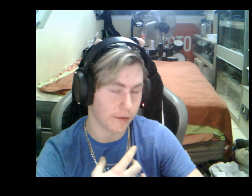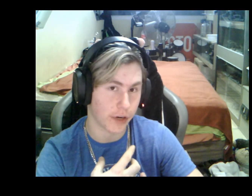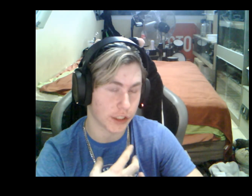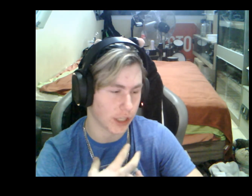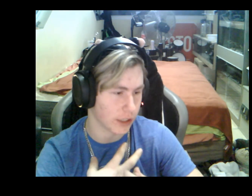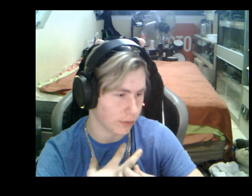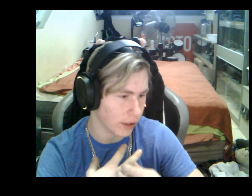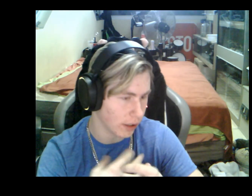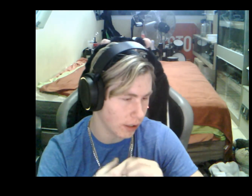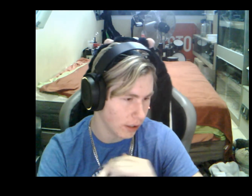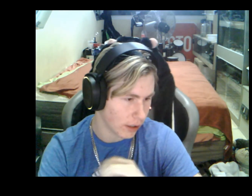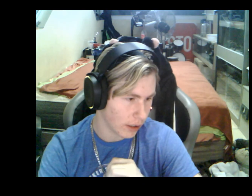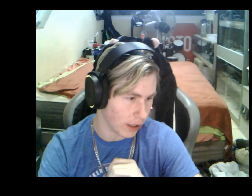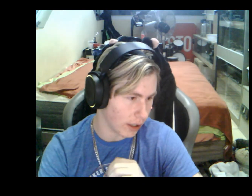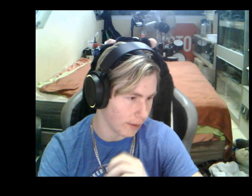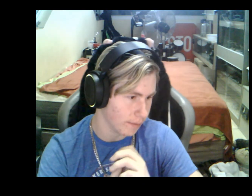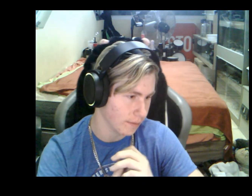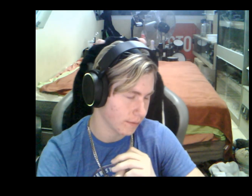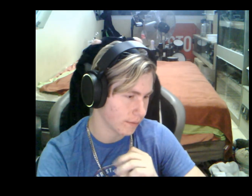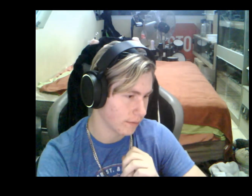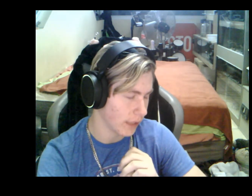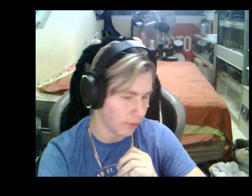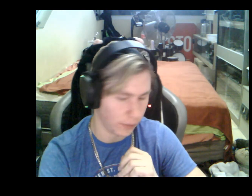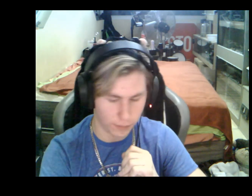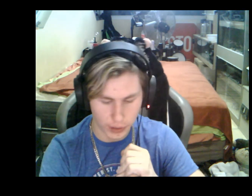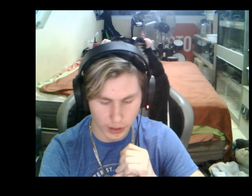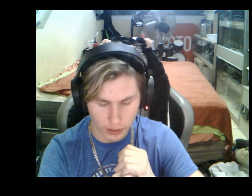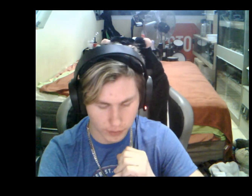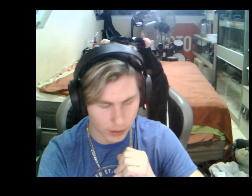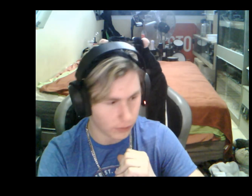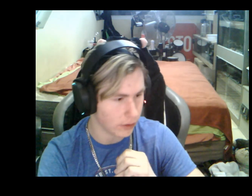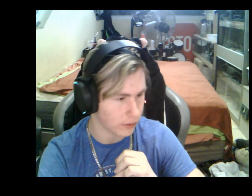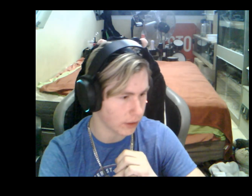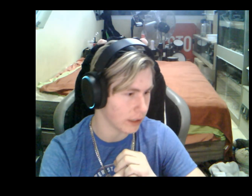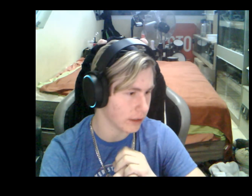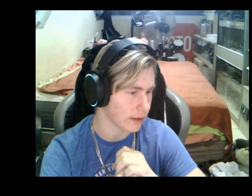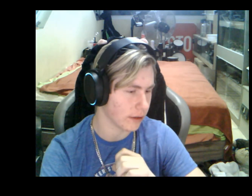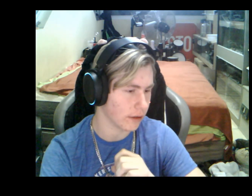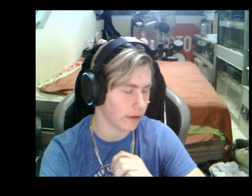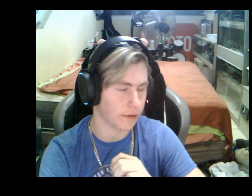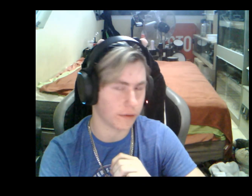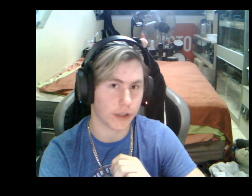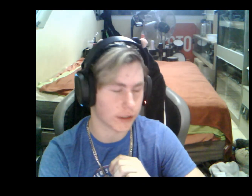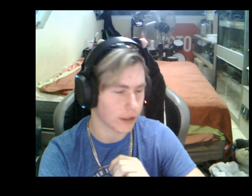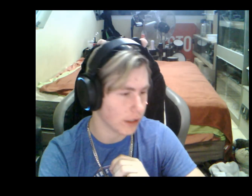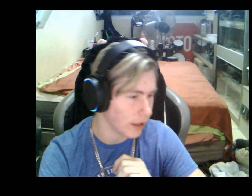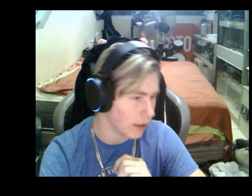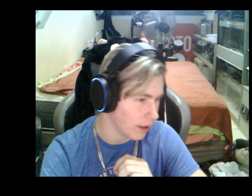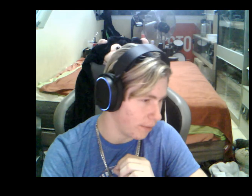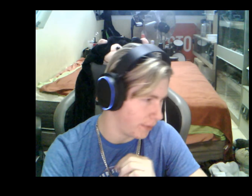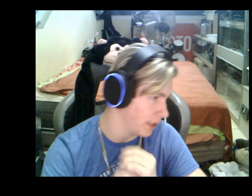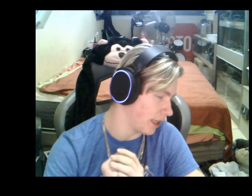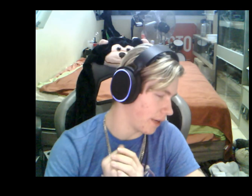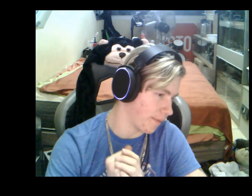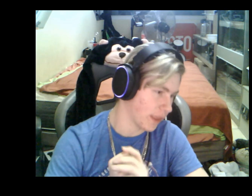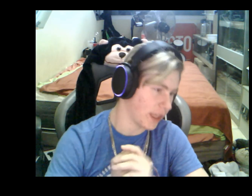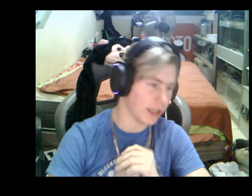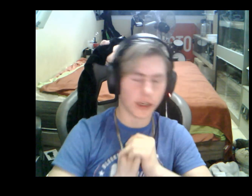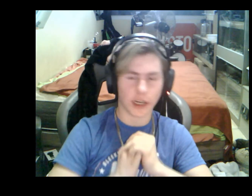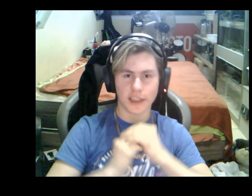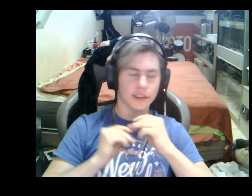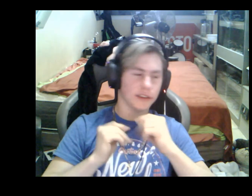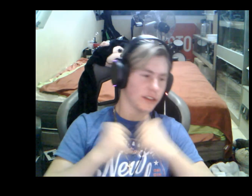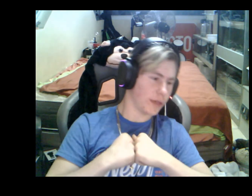some French as well. Level B, if anyone knows what that is for French. But yeah,